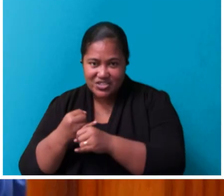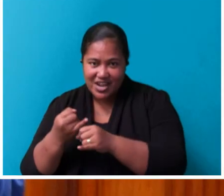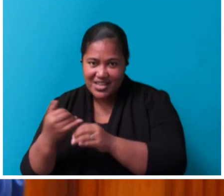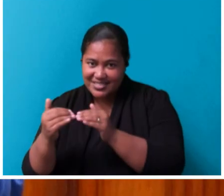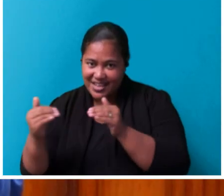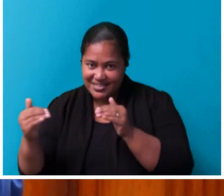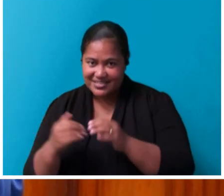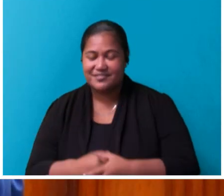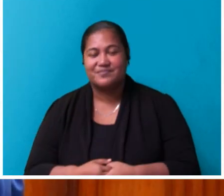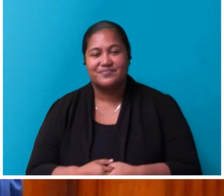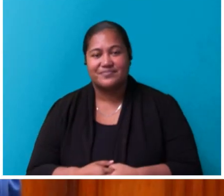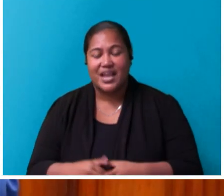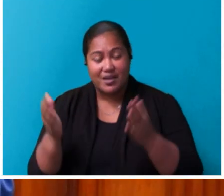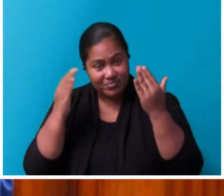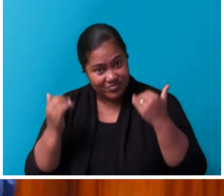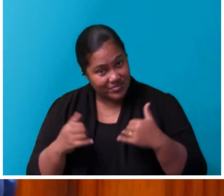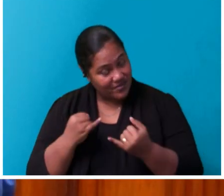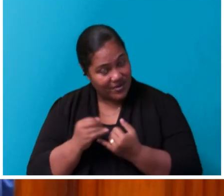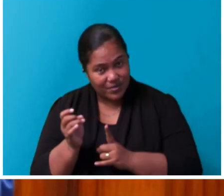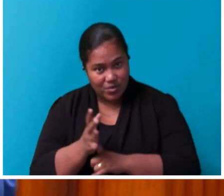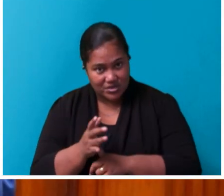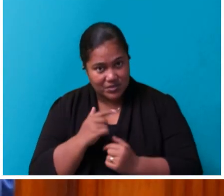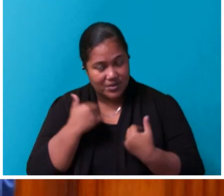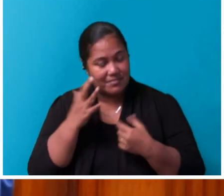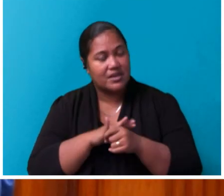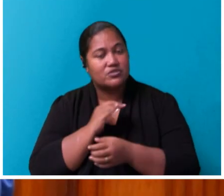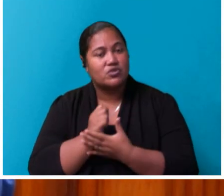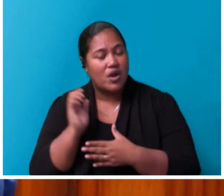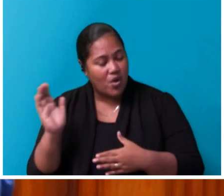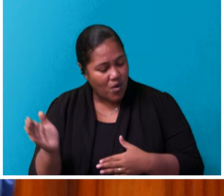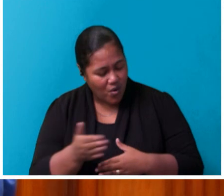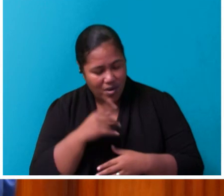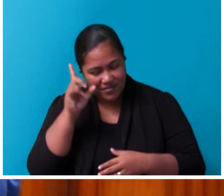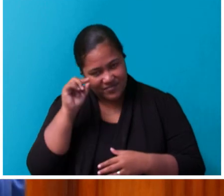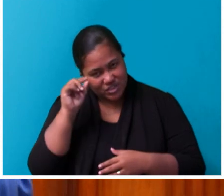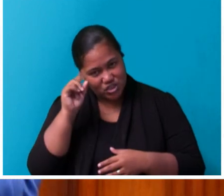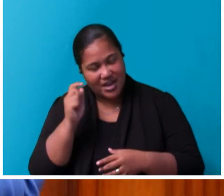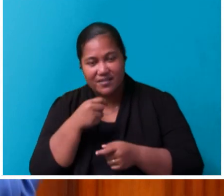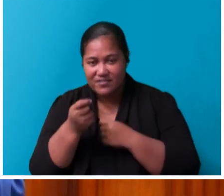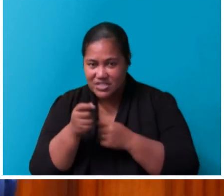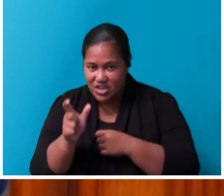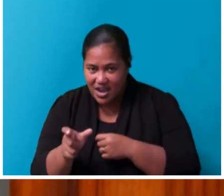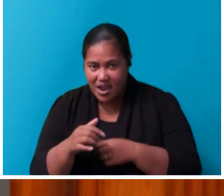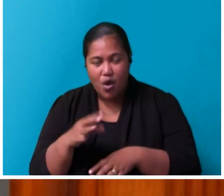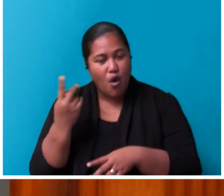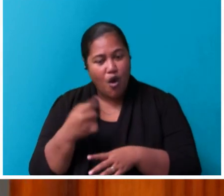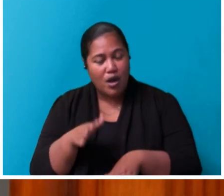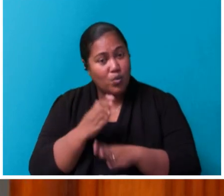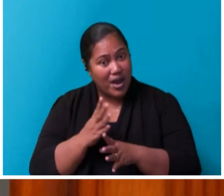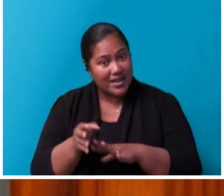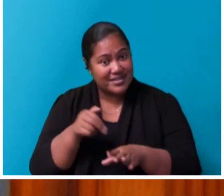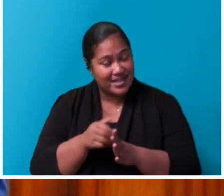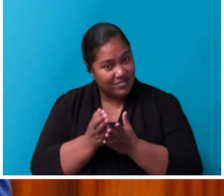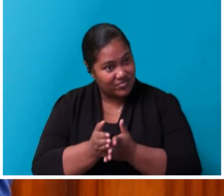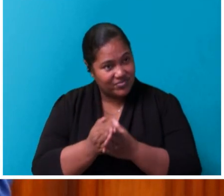Honorable Speaker, it is imperative that we ensure that every Fijian fisher, every officer on our fishing vessels is treated with